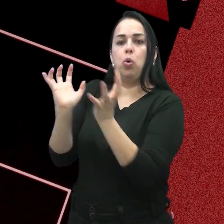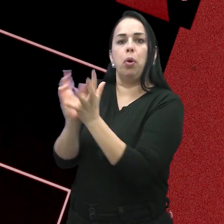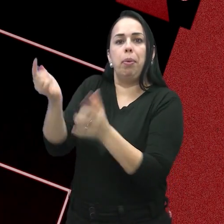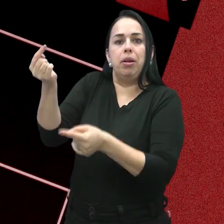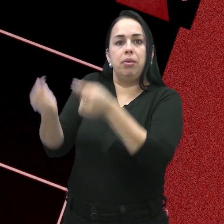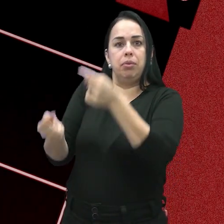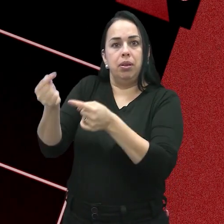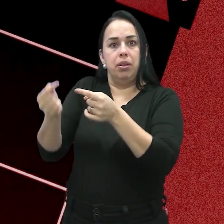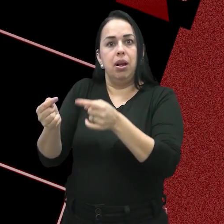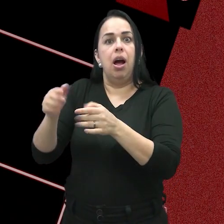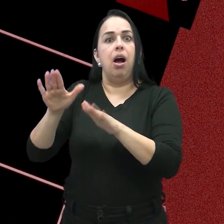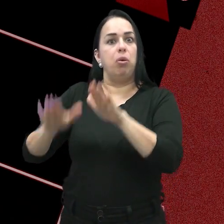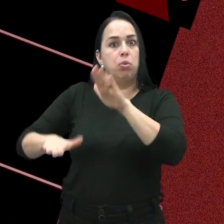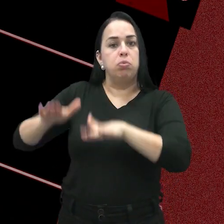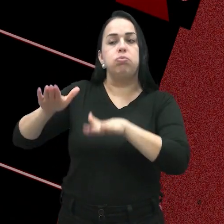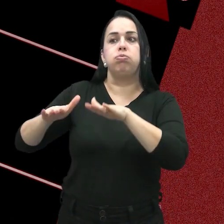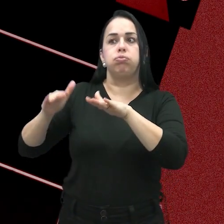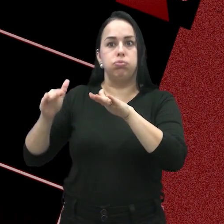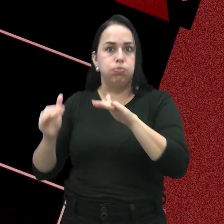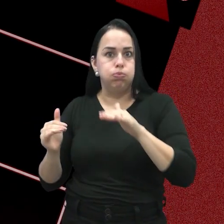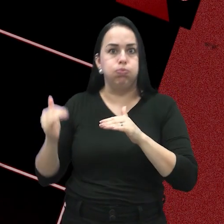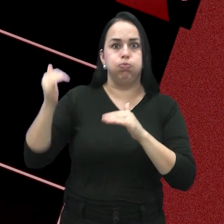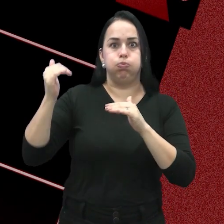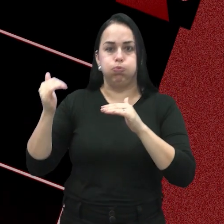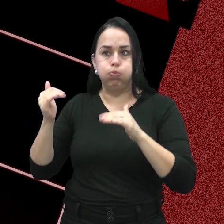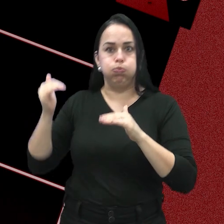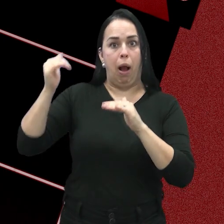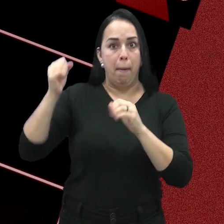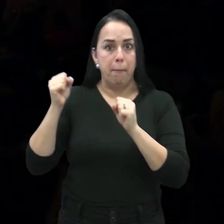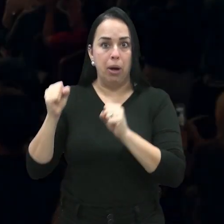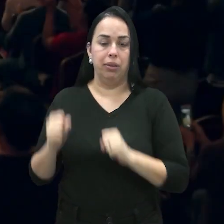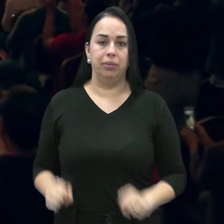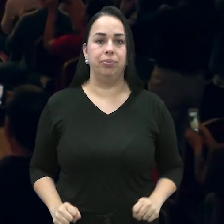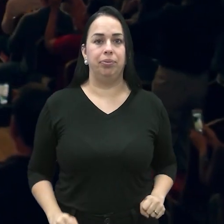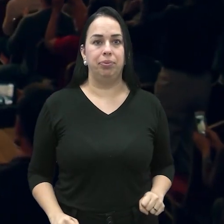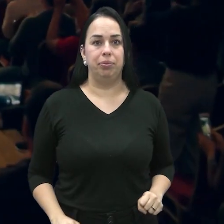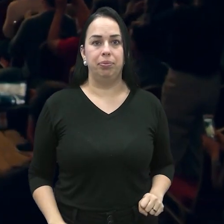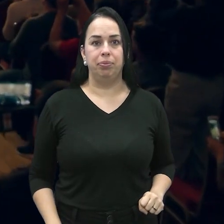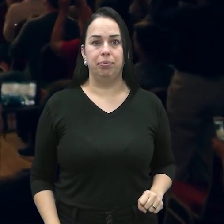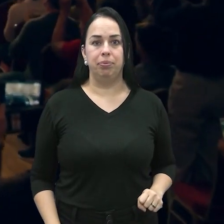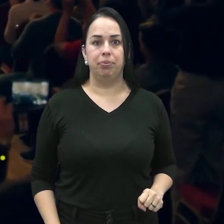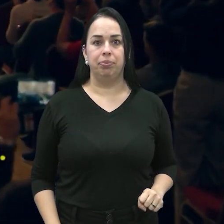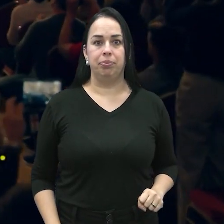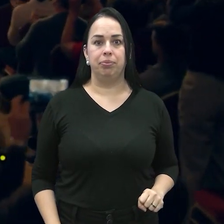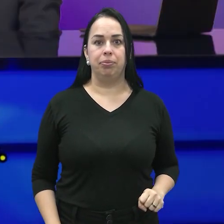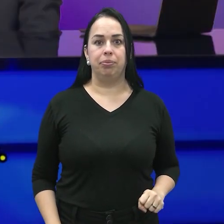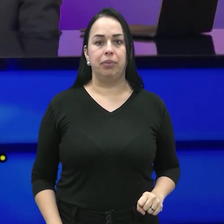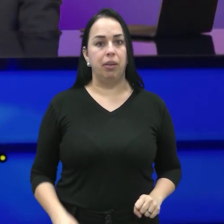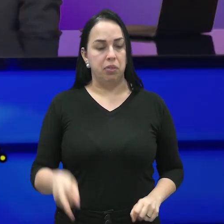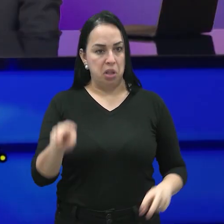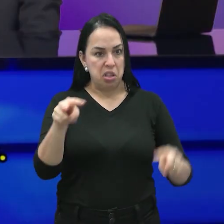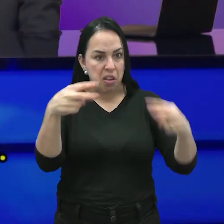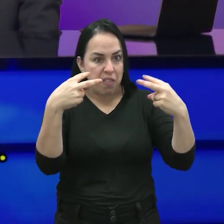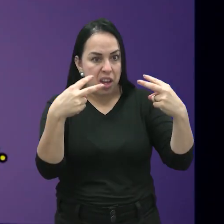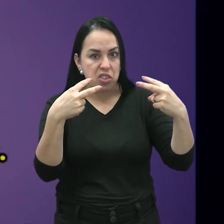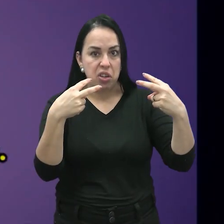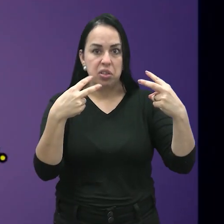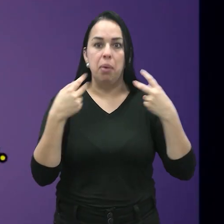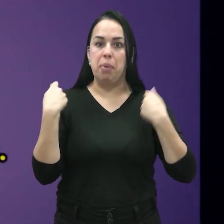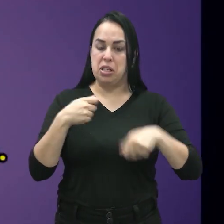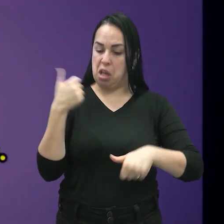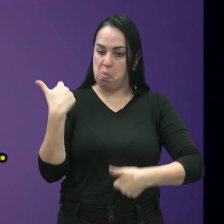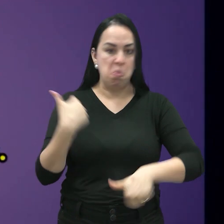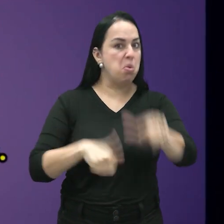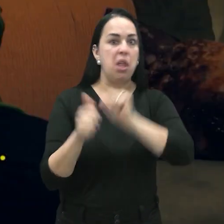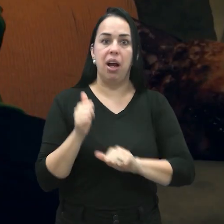políticos, alguns mais extremos, ganhando mais e mais poder. Look at the state we are in. God knows